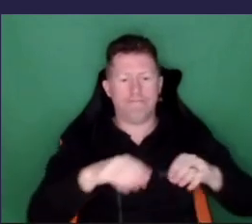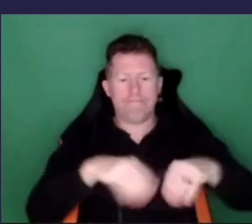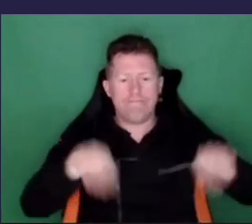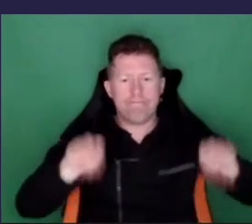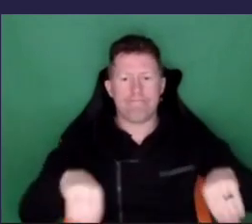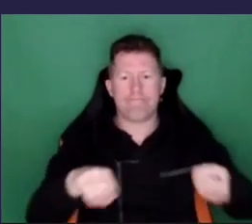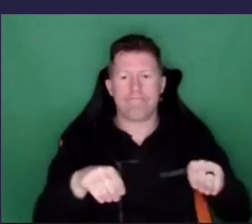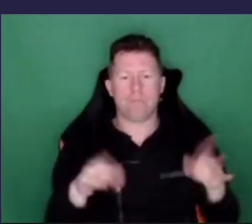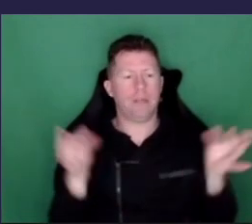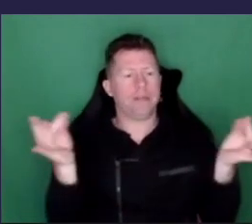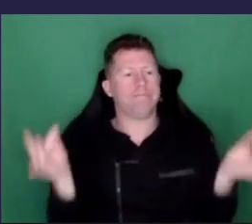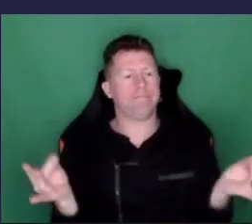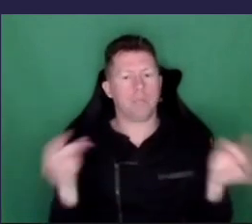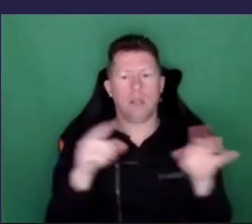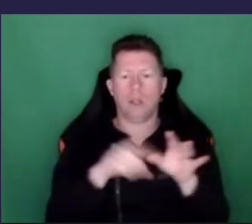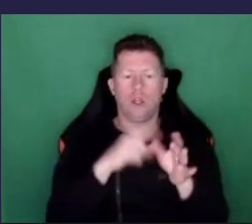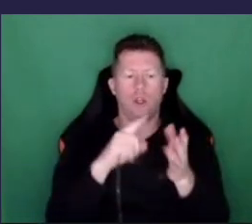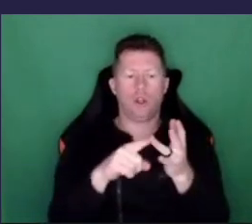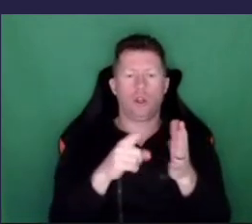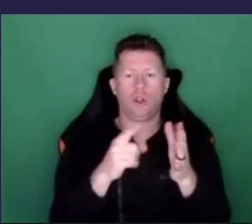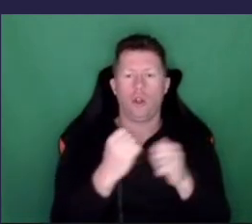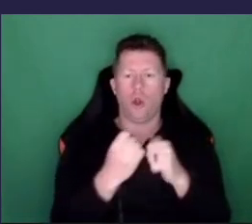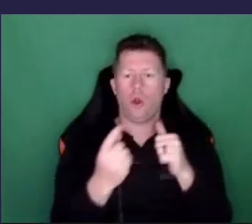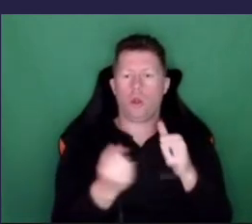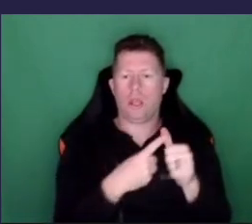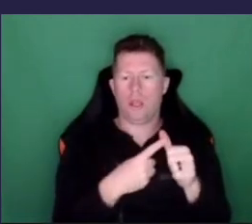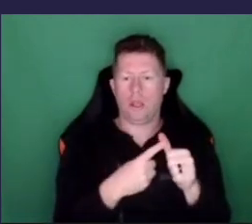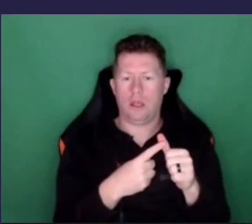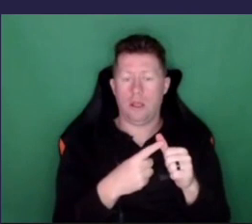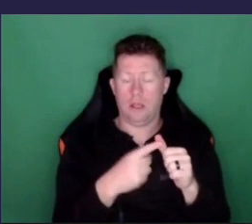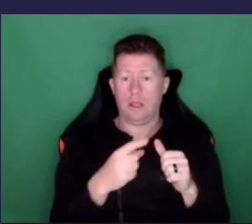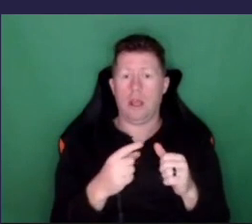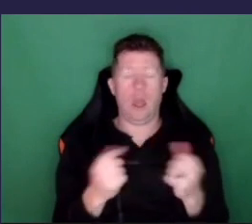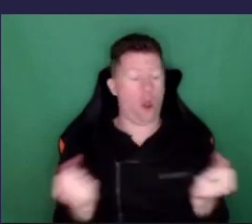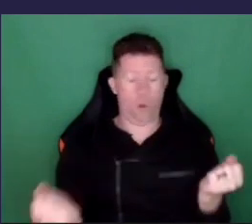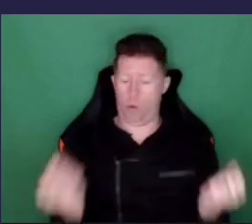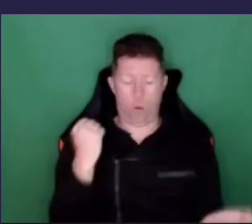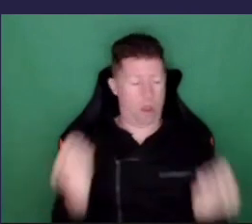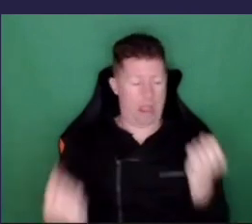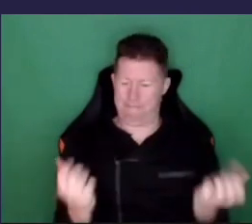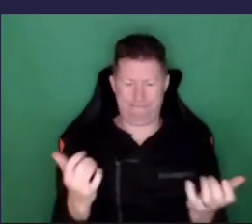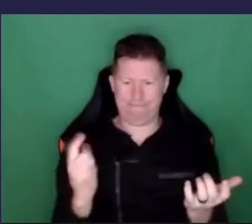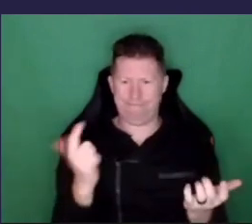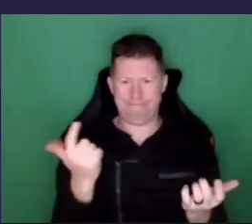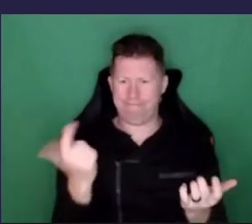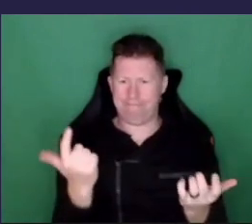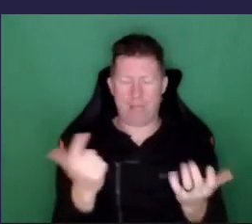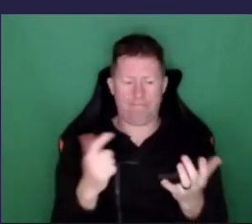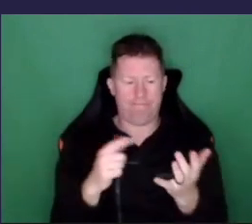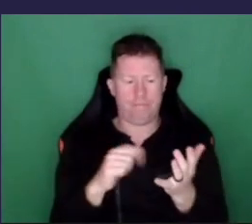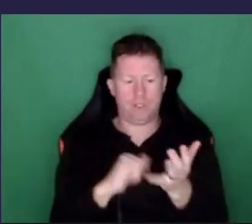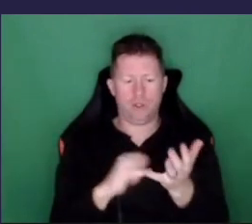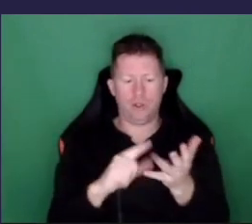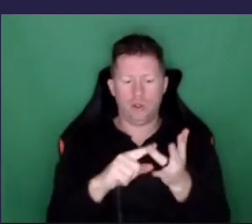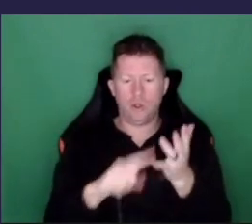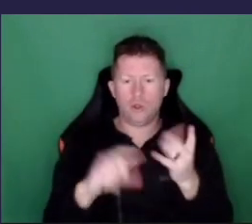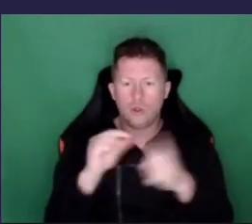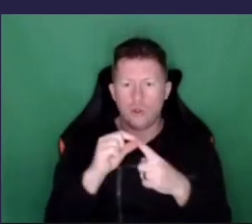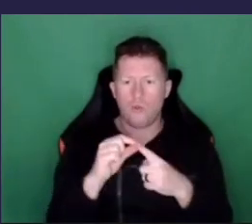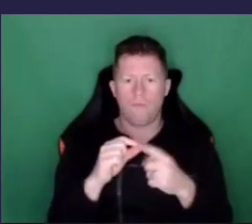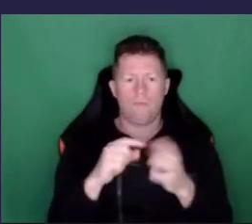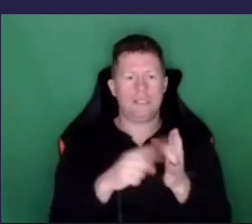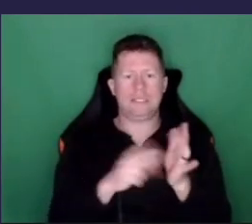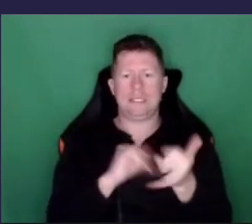their weights were tomato paste tins, soup tins, and then big vegetable